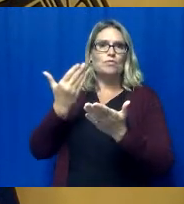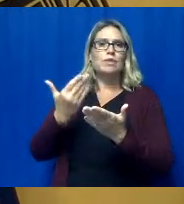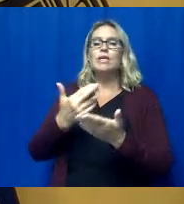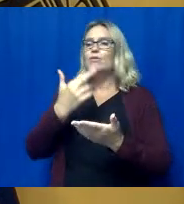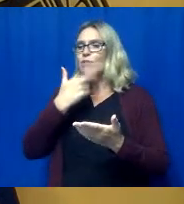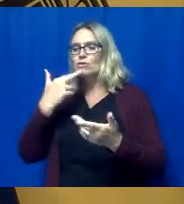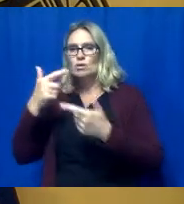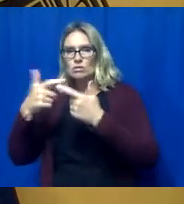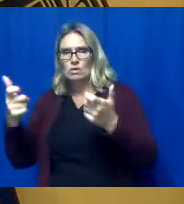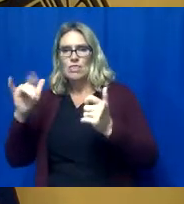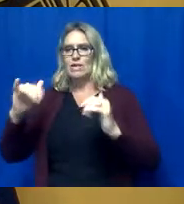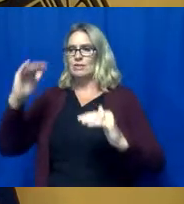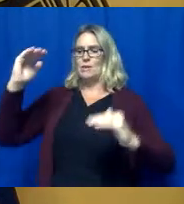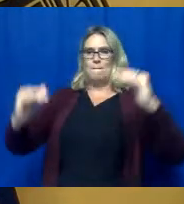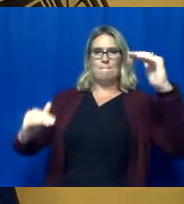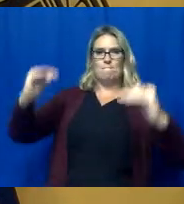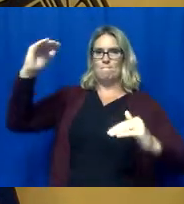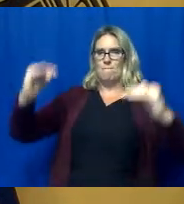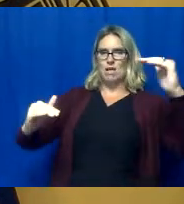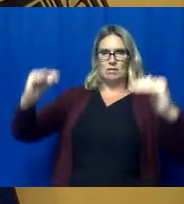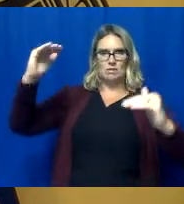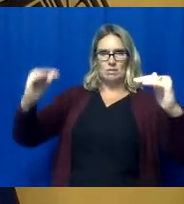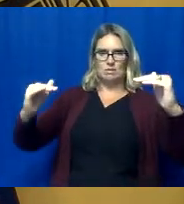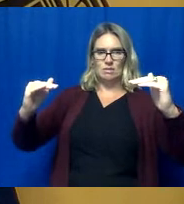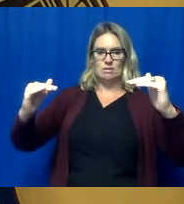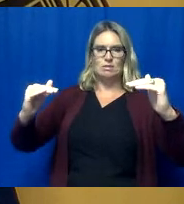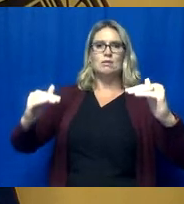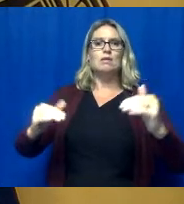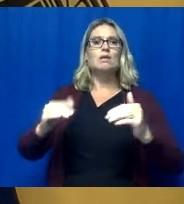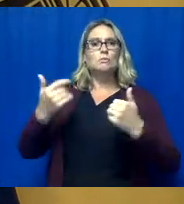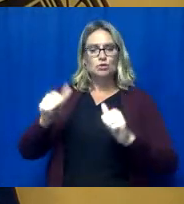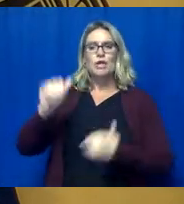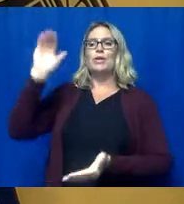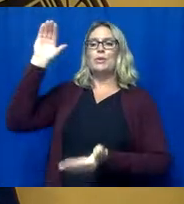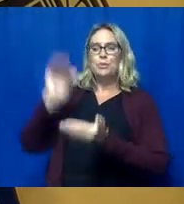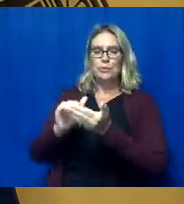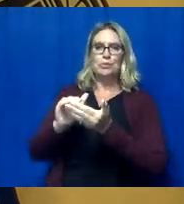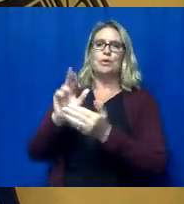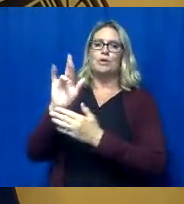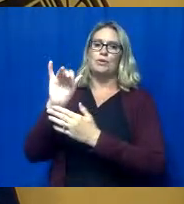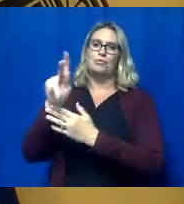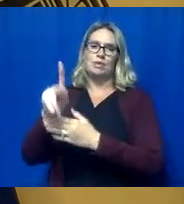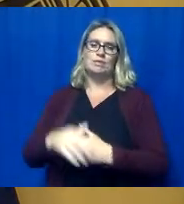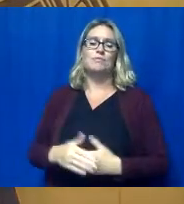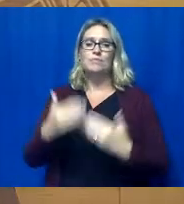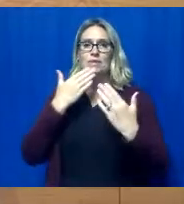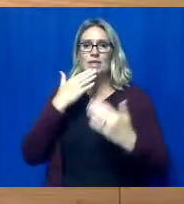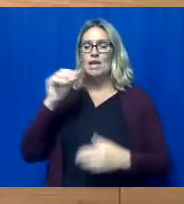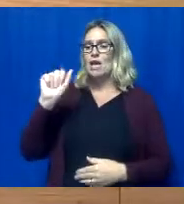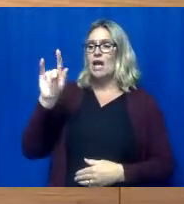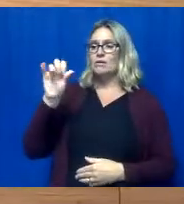that's the balance that we're striving for in terms of reducing those risks right now. Thank you. Allison Sampson.